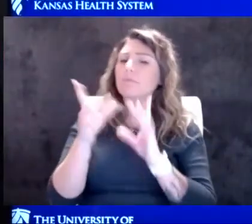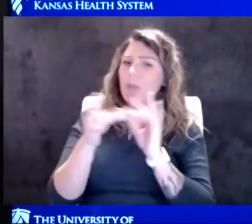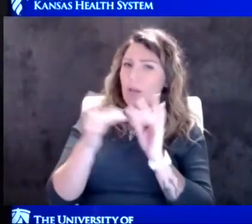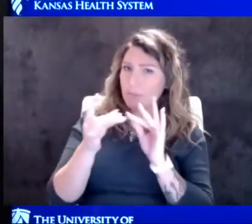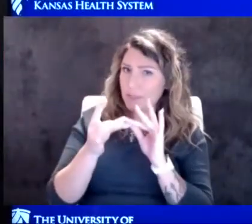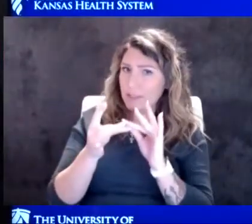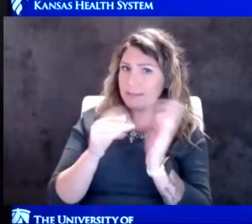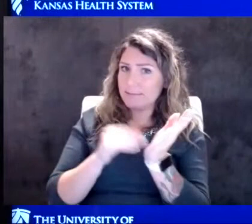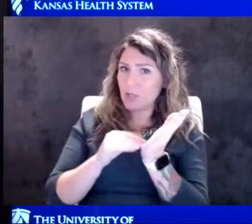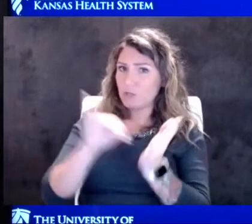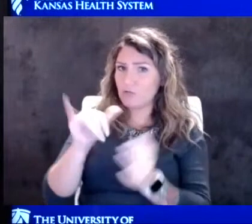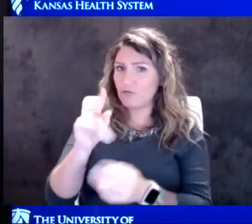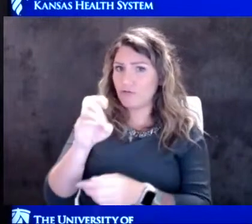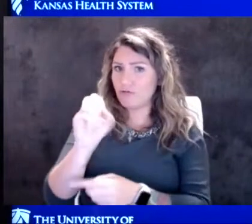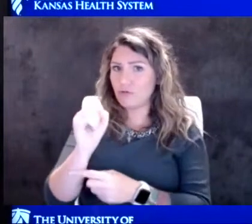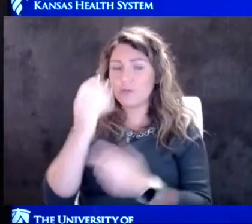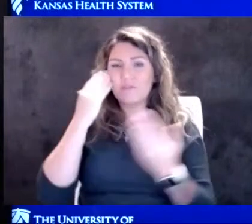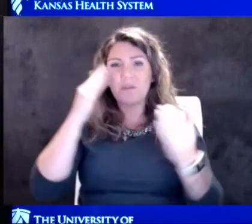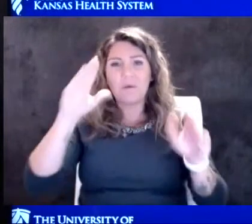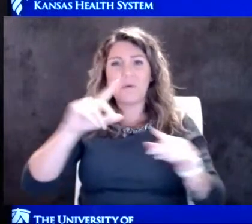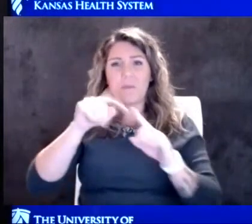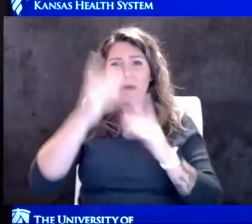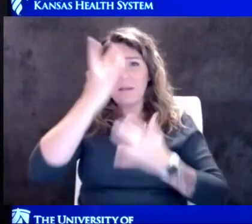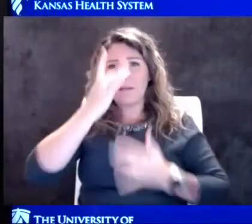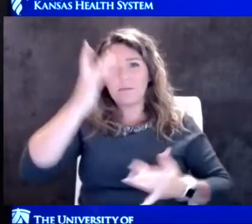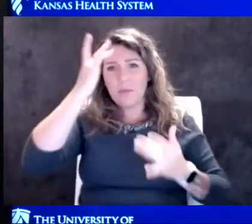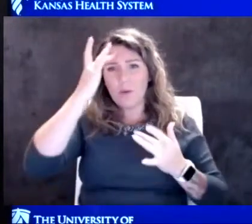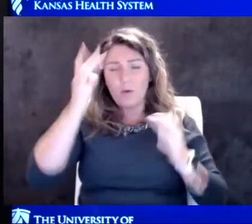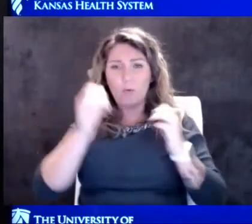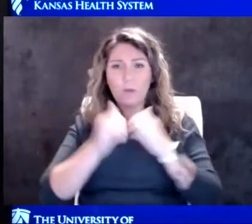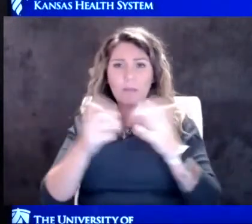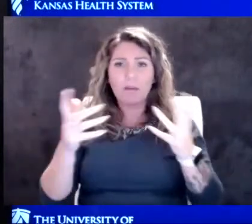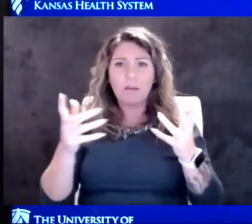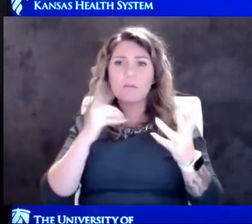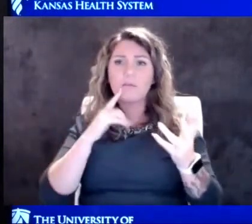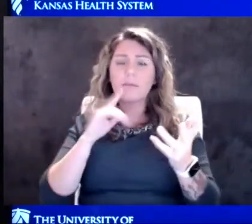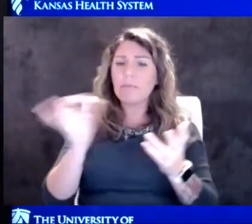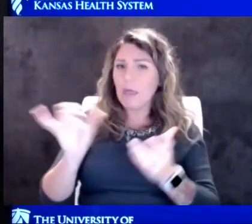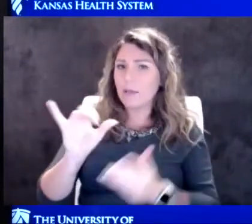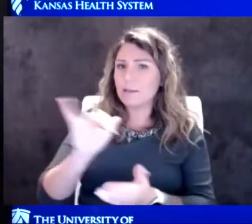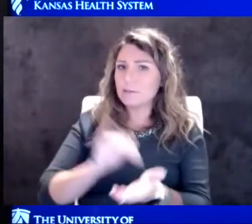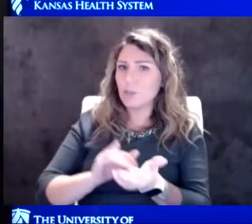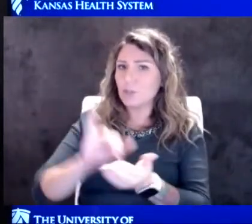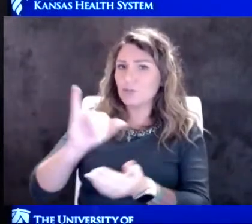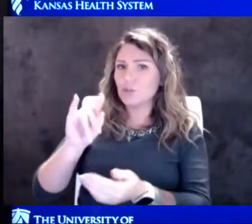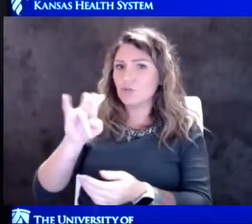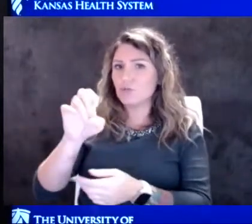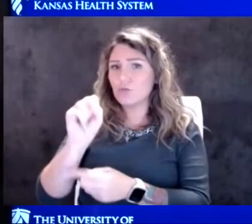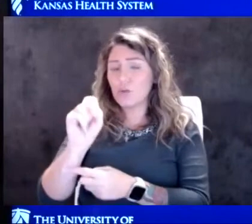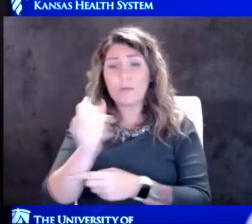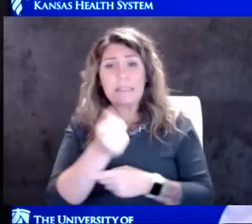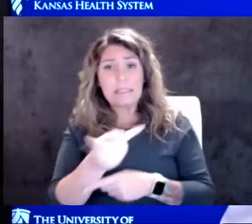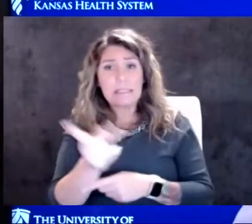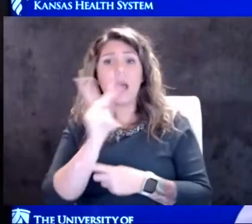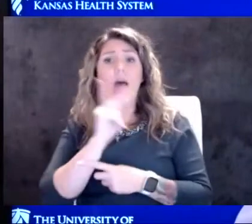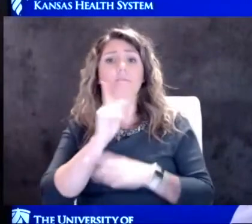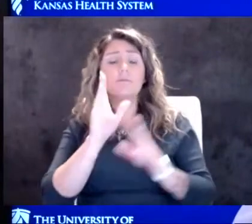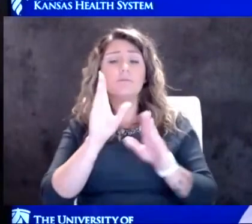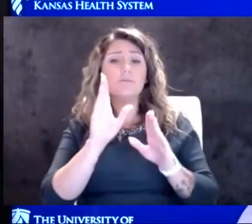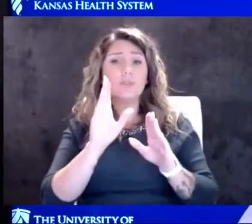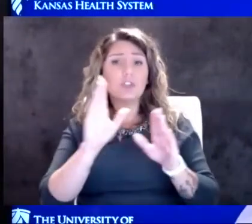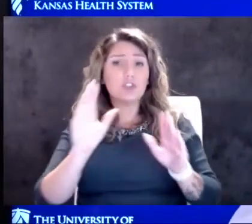as much about the disease process as Dr. Jones does, but certainly we know that some children with autism